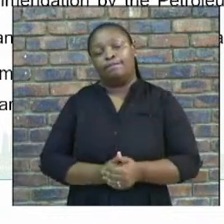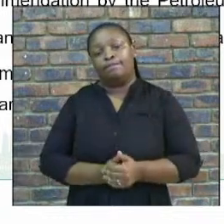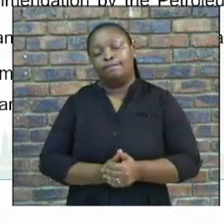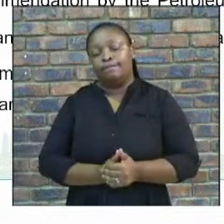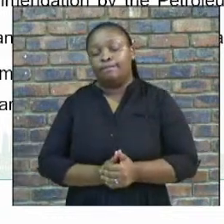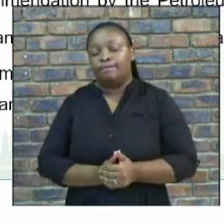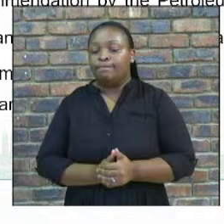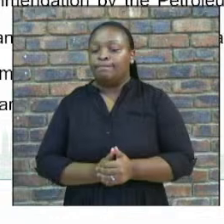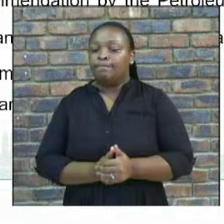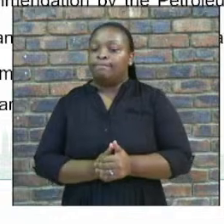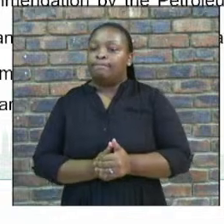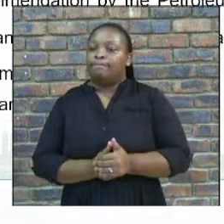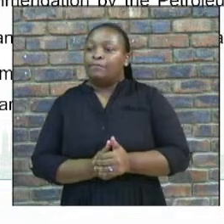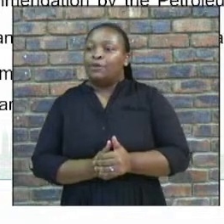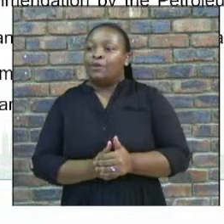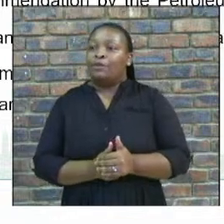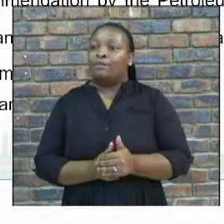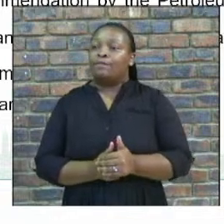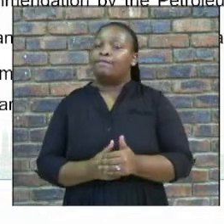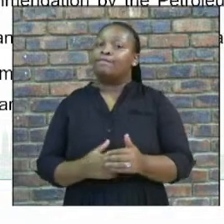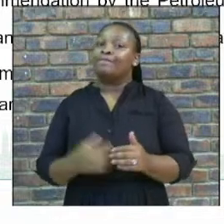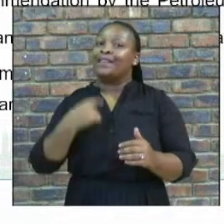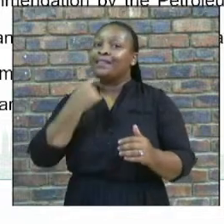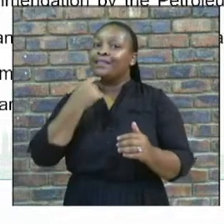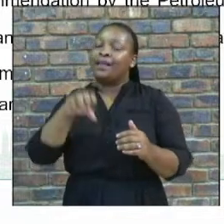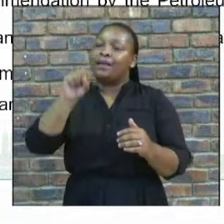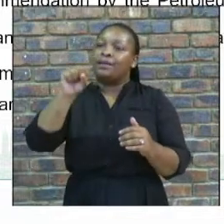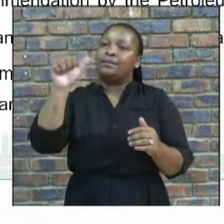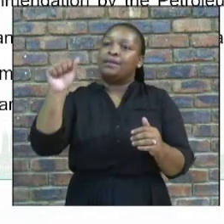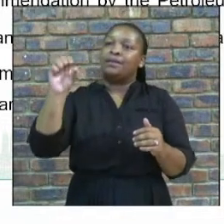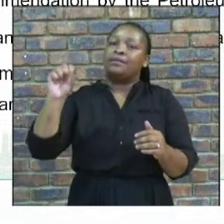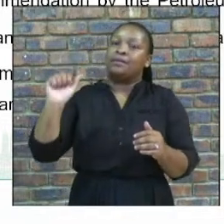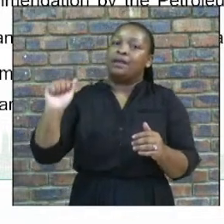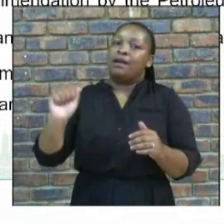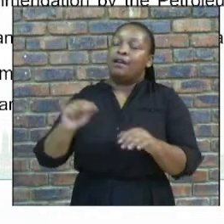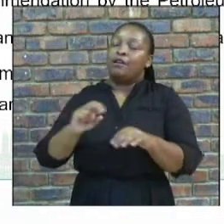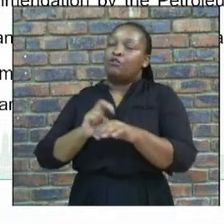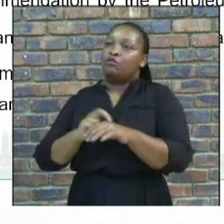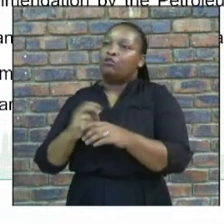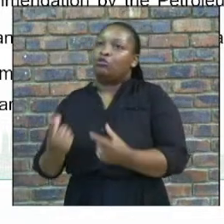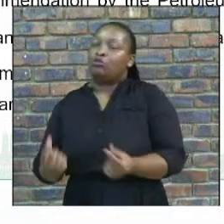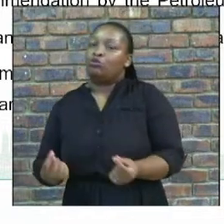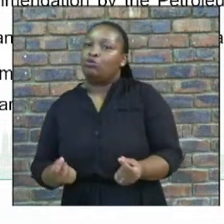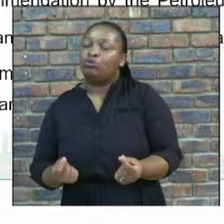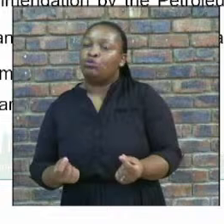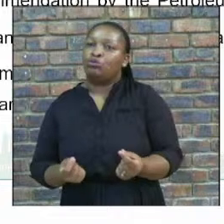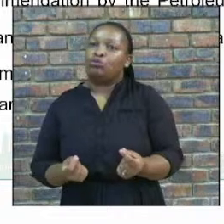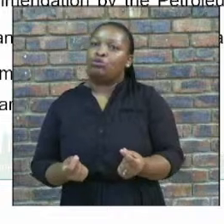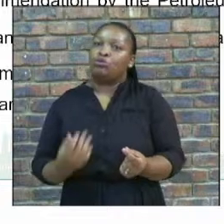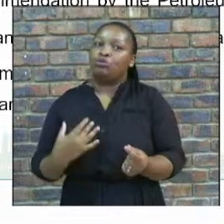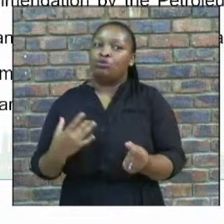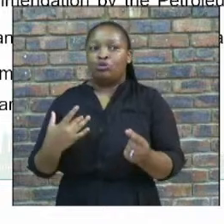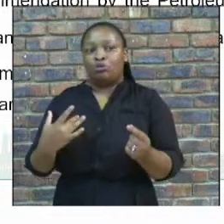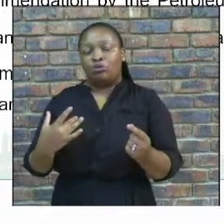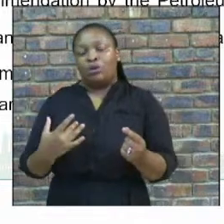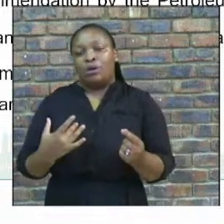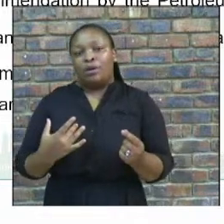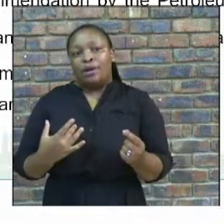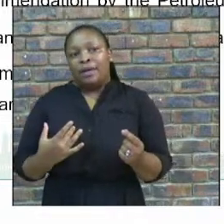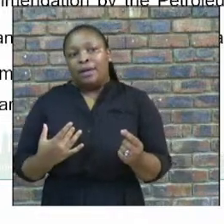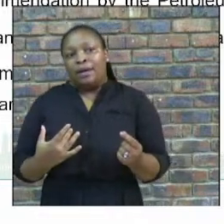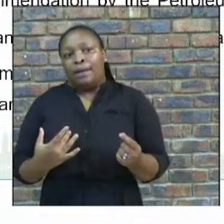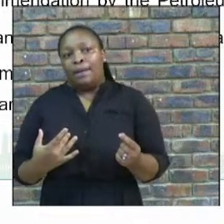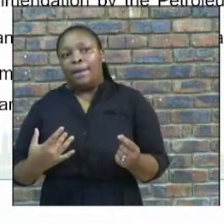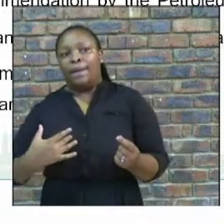on recommendation by PASA, initiate a competitive administrative or opening